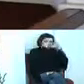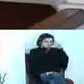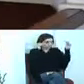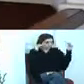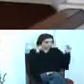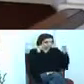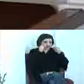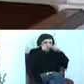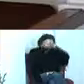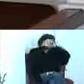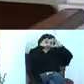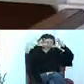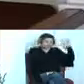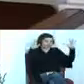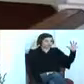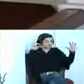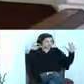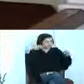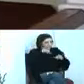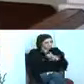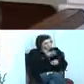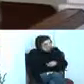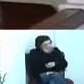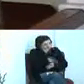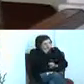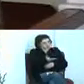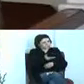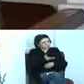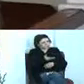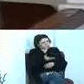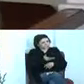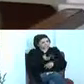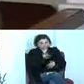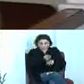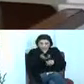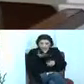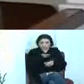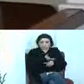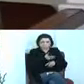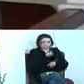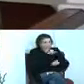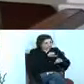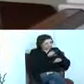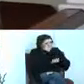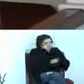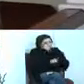you. It's right there. You are anointed for greatness.